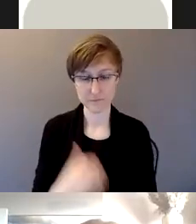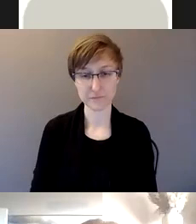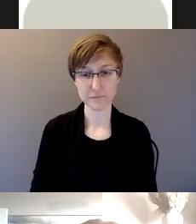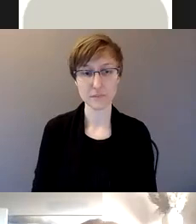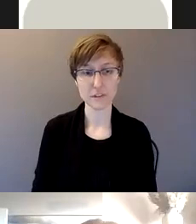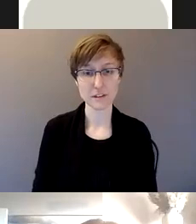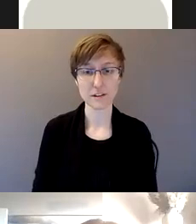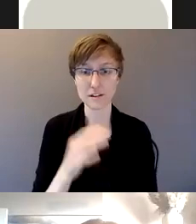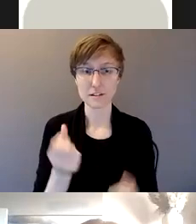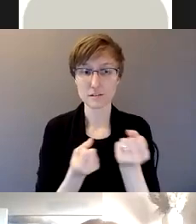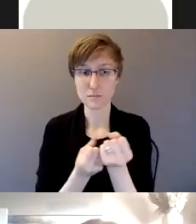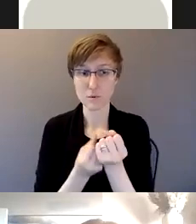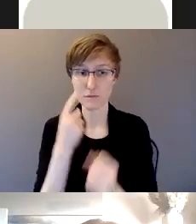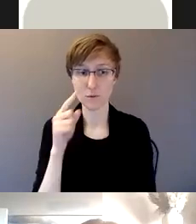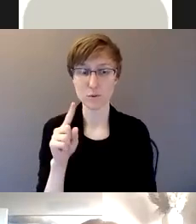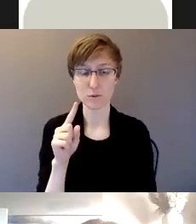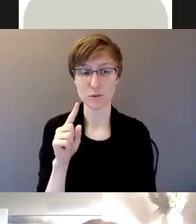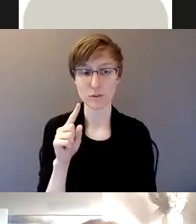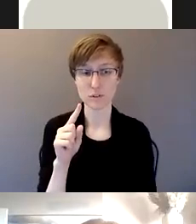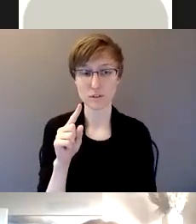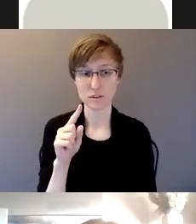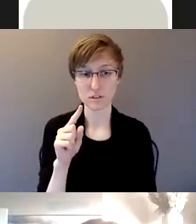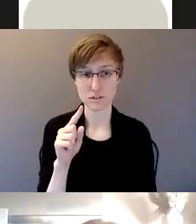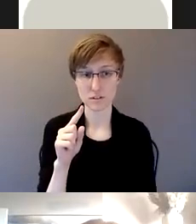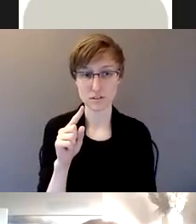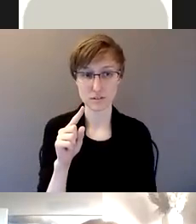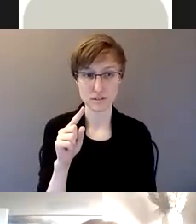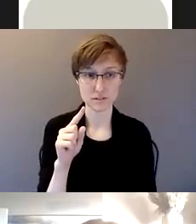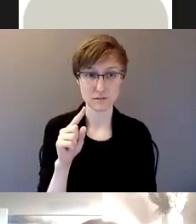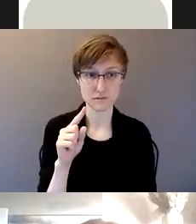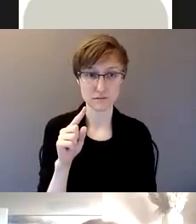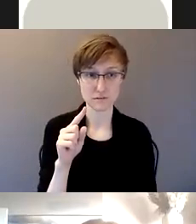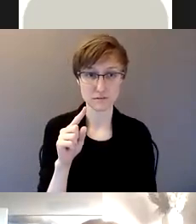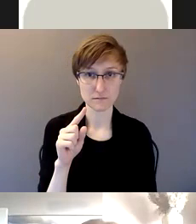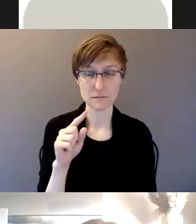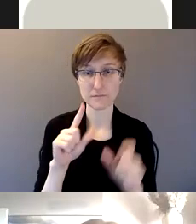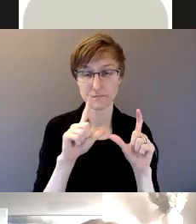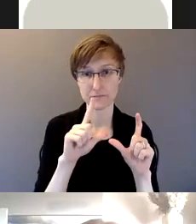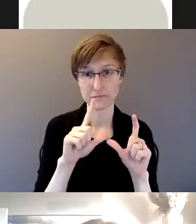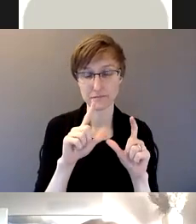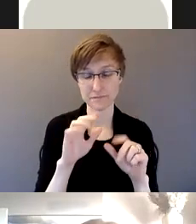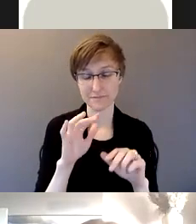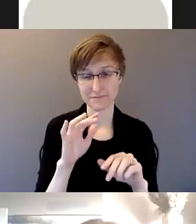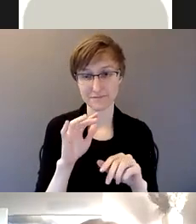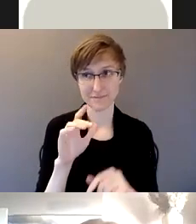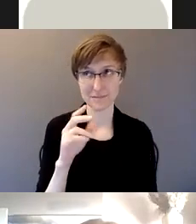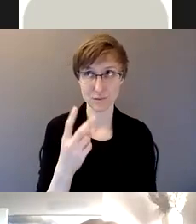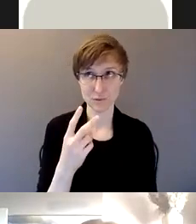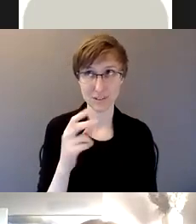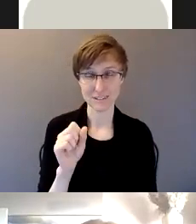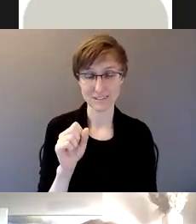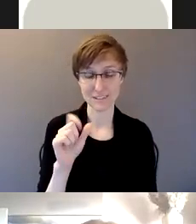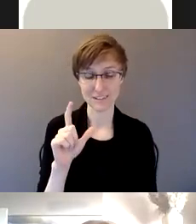also support for our 2LGBS, LGBT, sorry, 2S community.